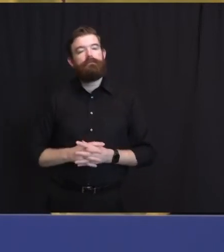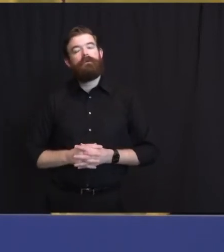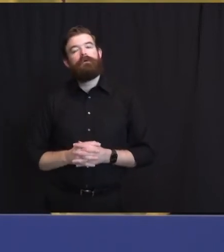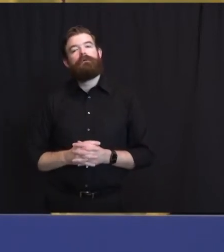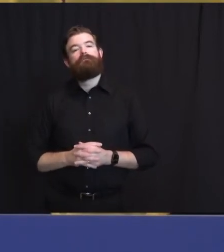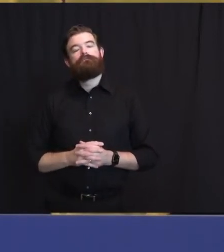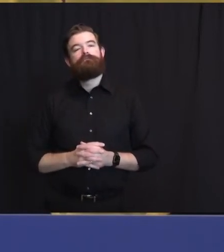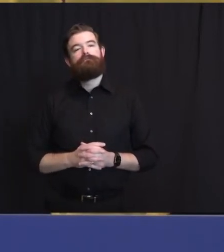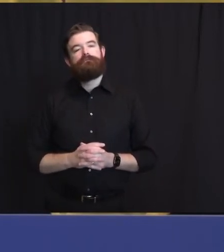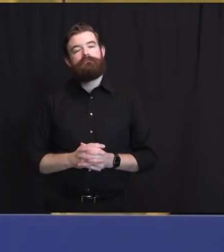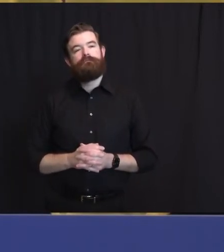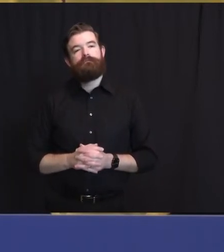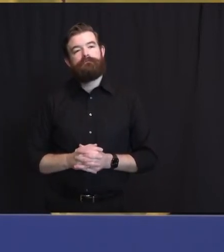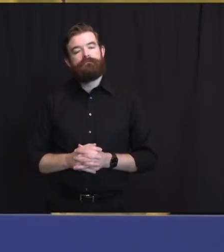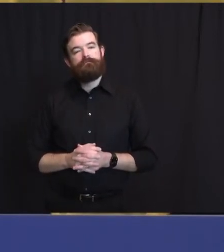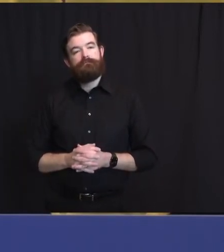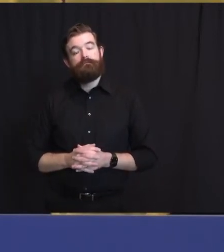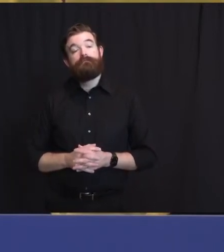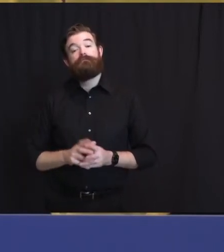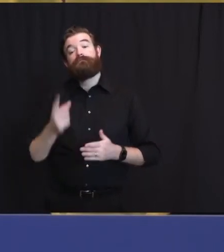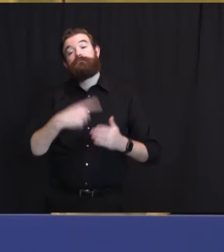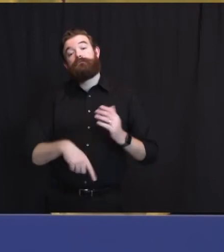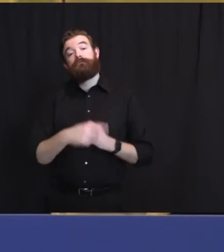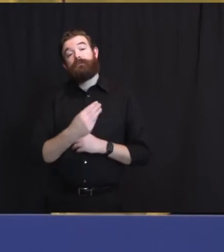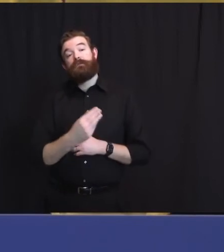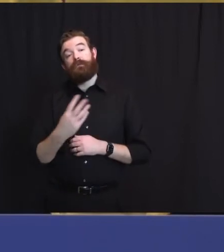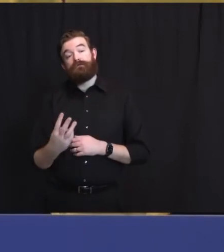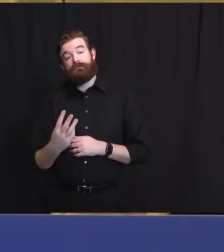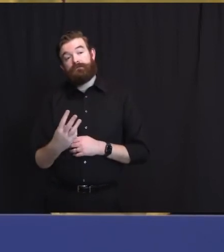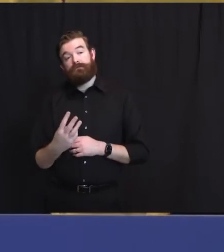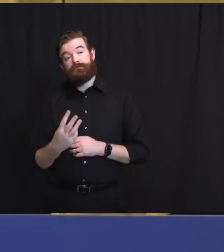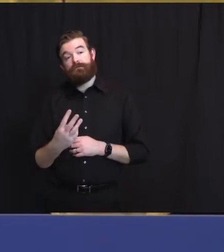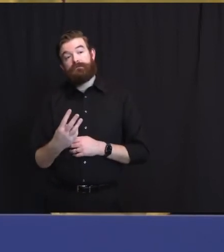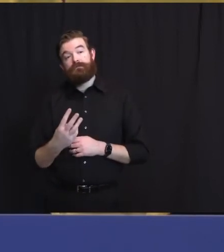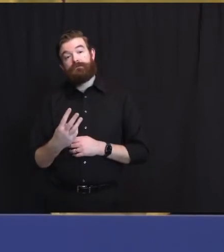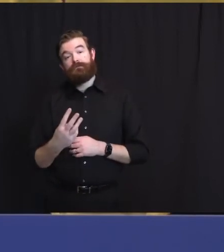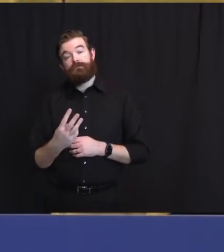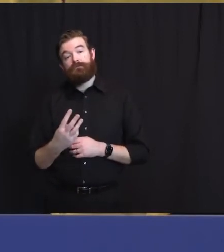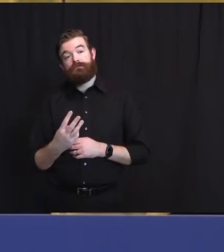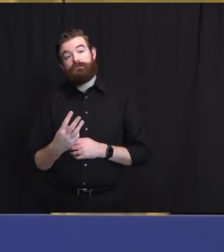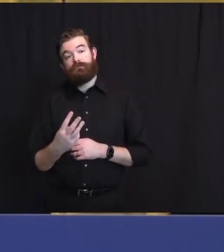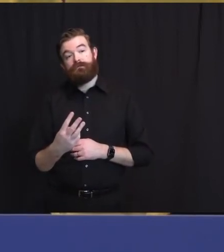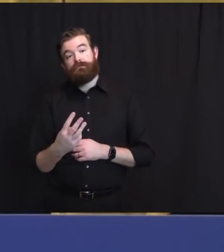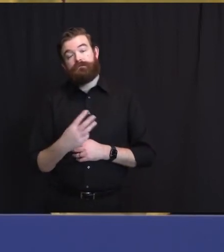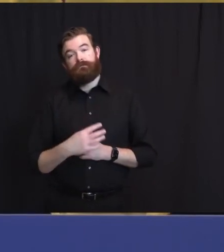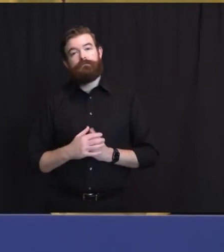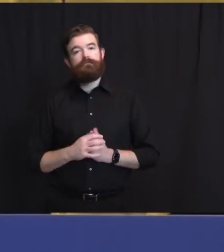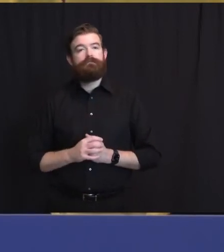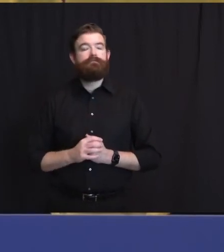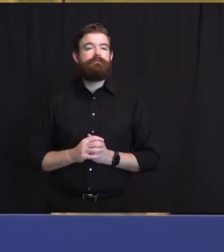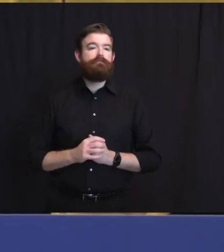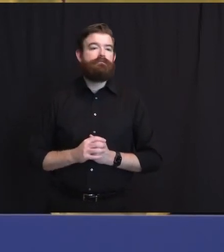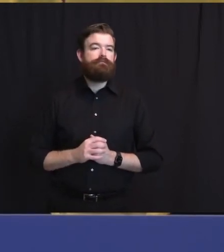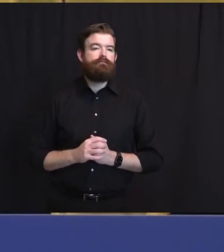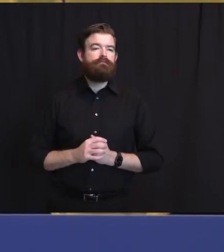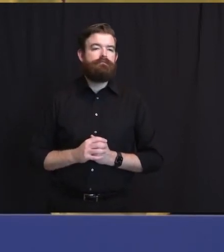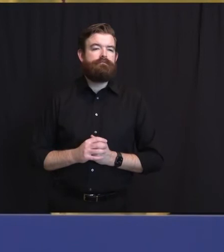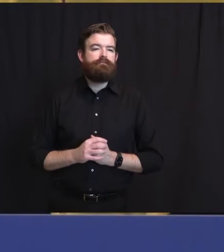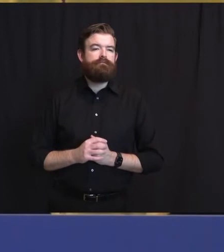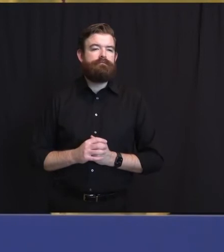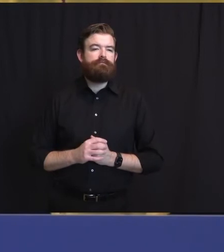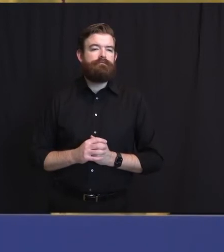week. So we will take Christmas and New Year's Day itself. We will not be with you, but otherwise we'll go Monday, Wednesday in